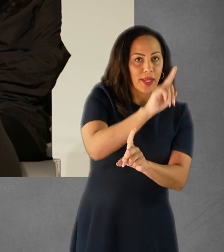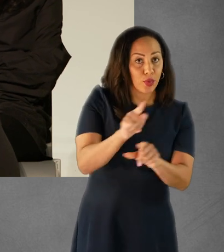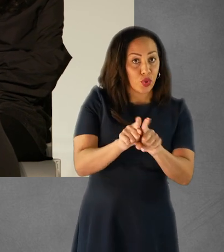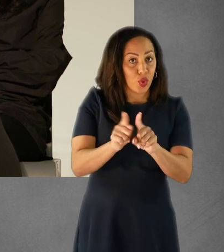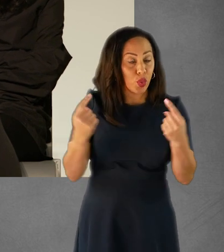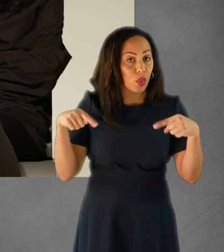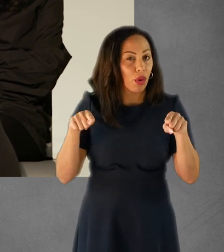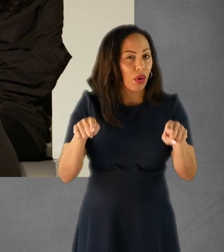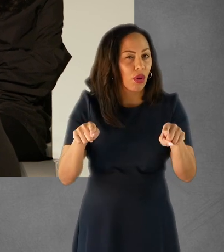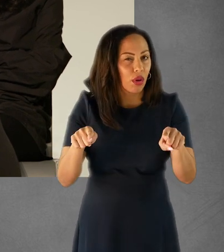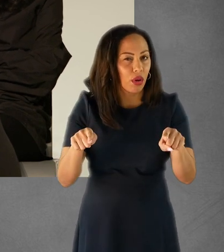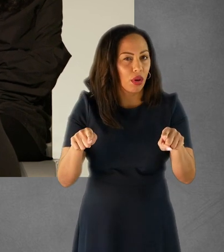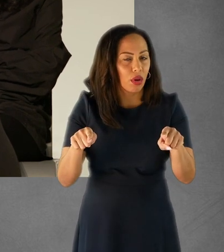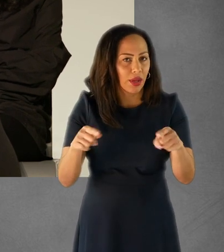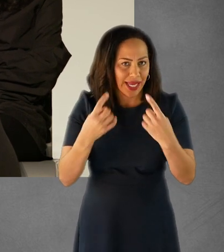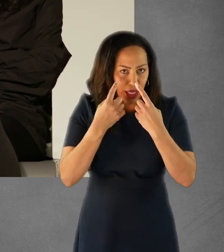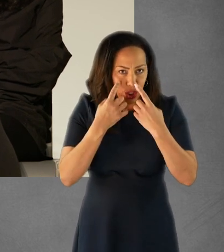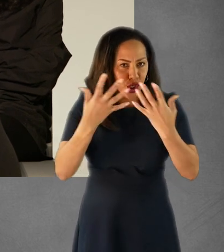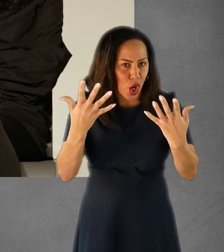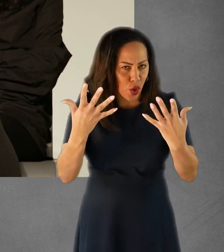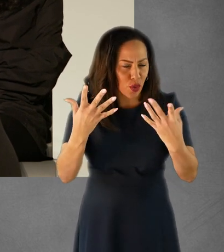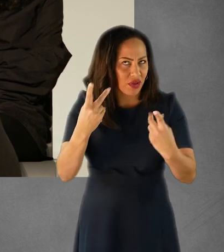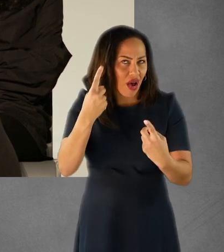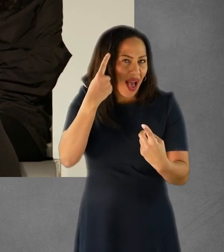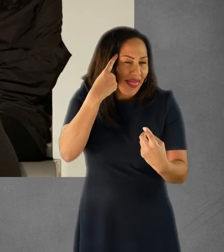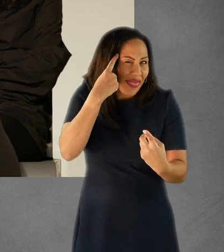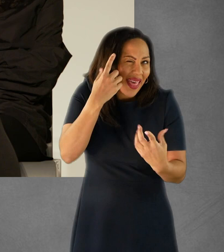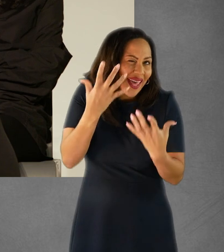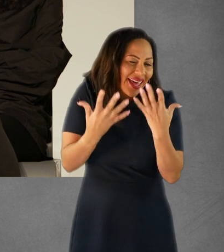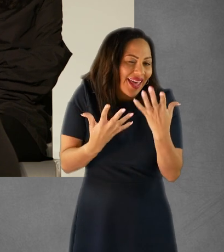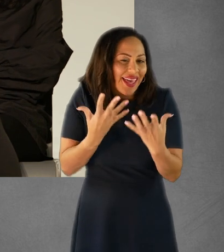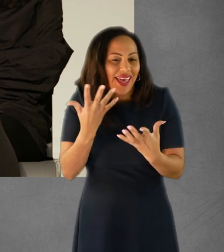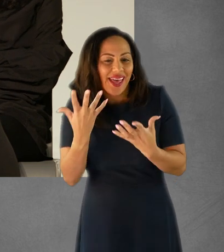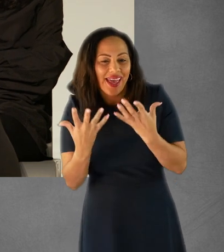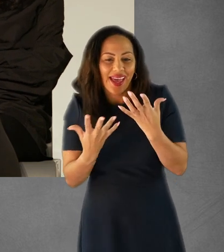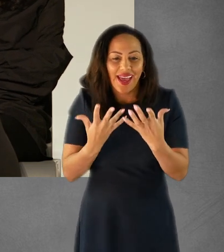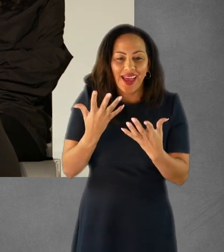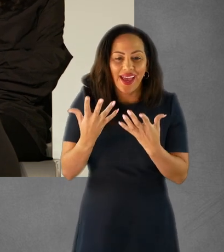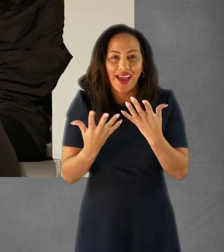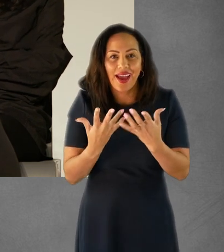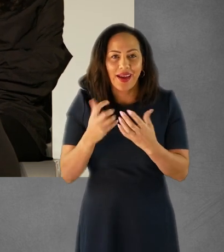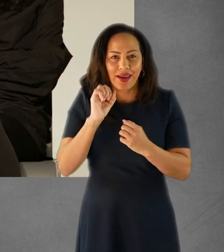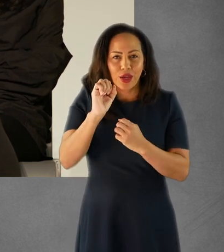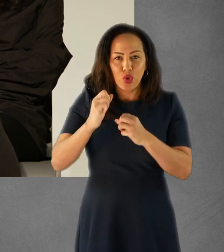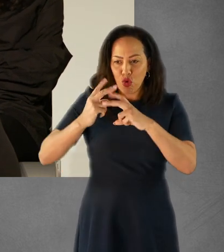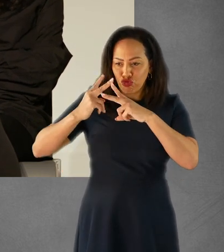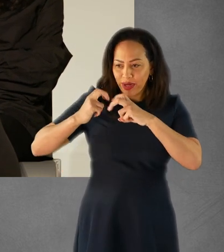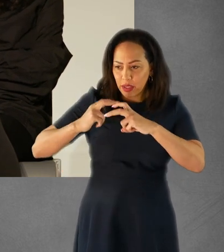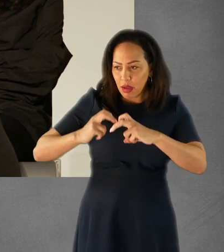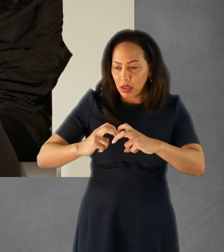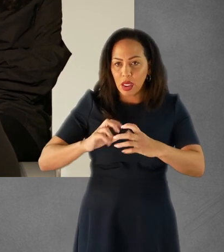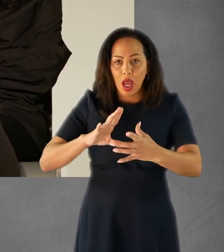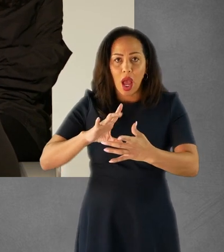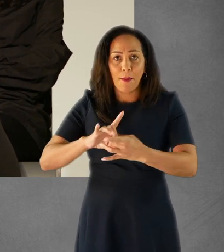in the all the research that you did around survivalist, sort of survivalist